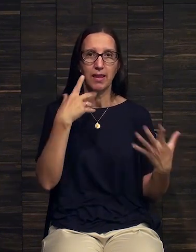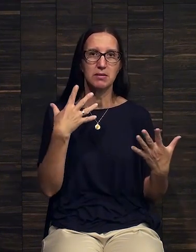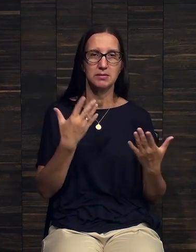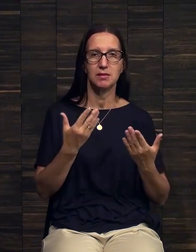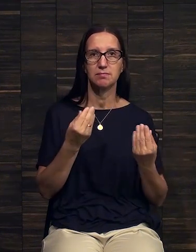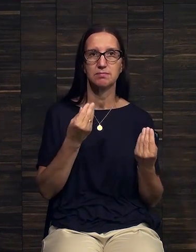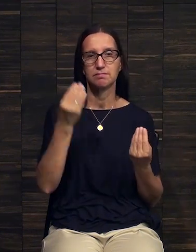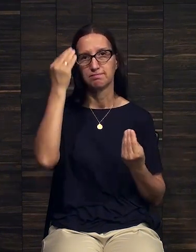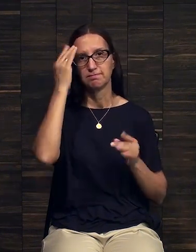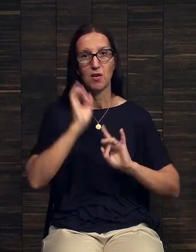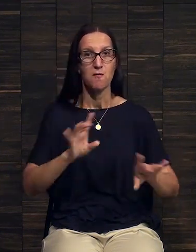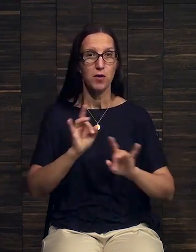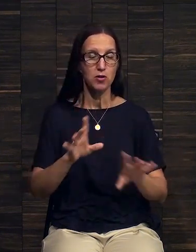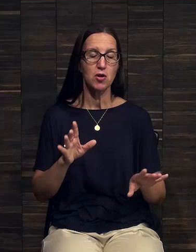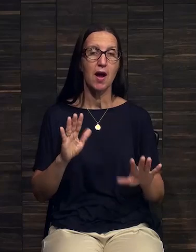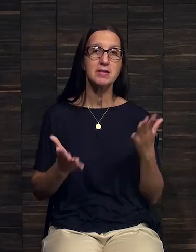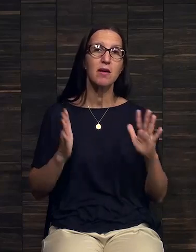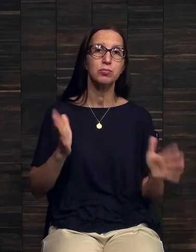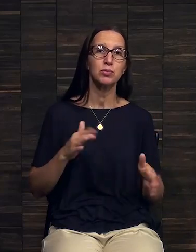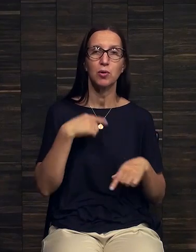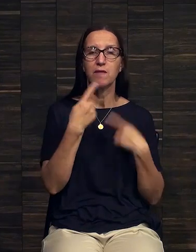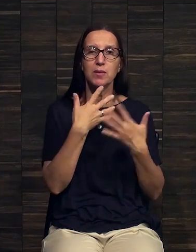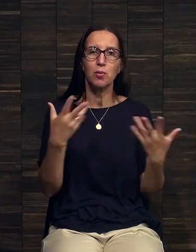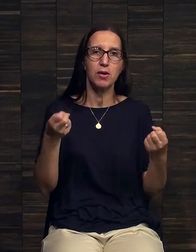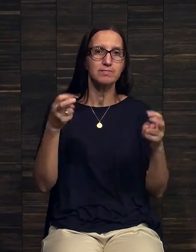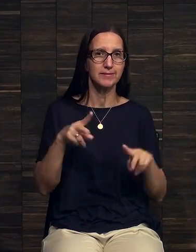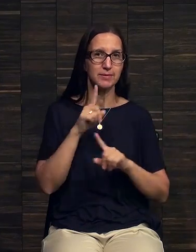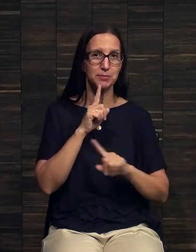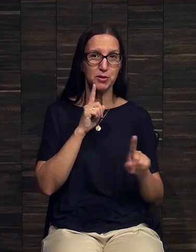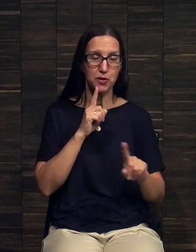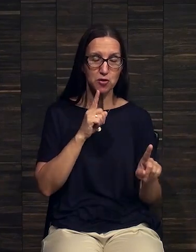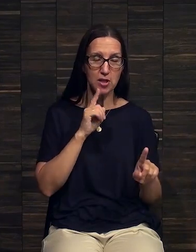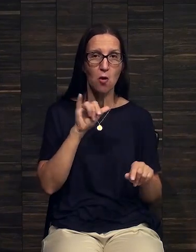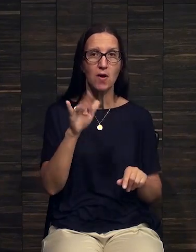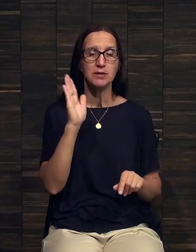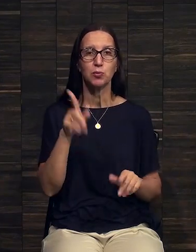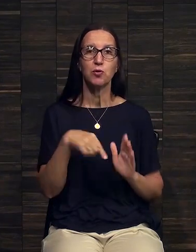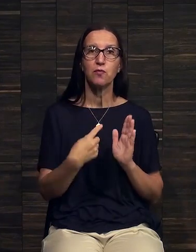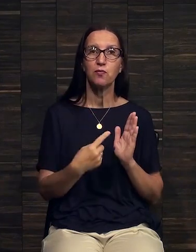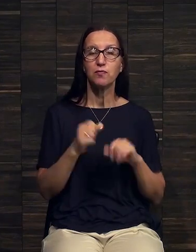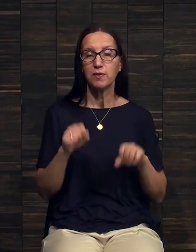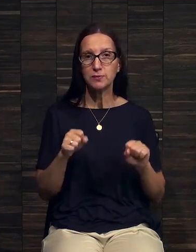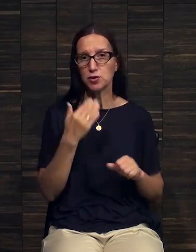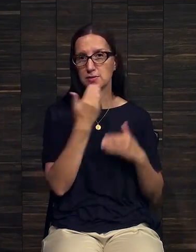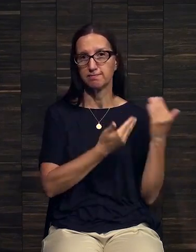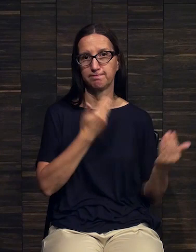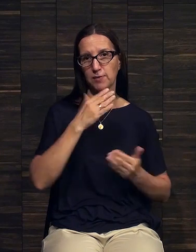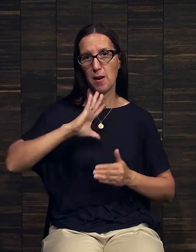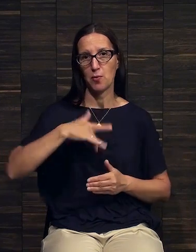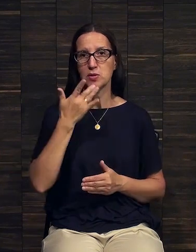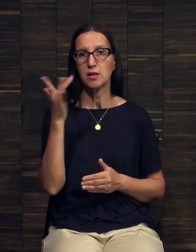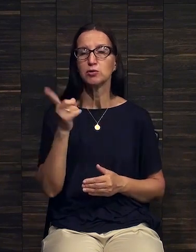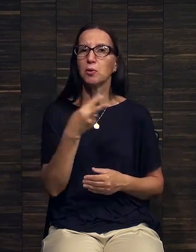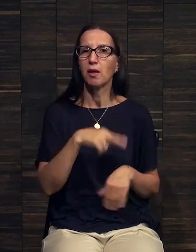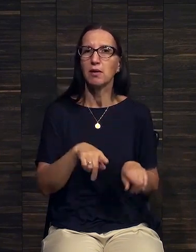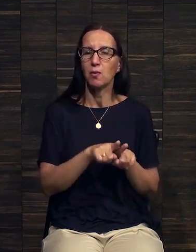of things in comics, for the obvious things, and I want to apologize for saying specific things, so you will be able to